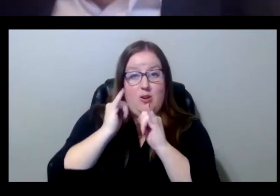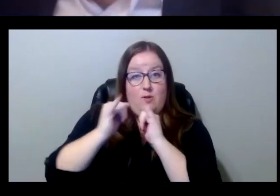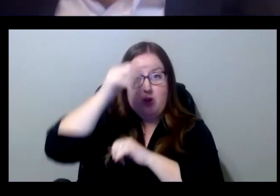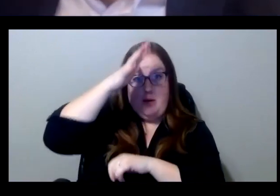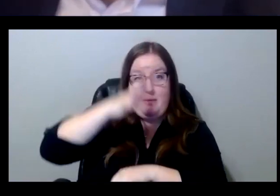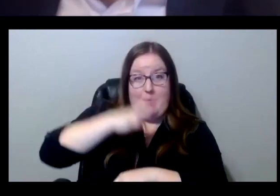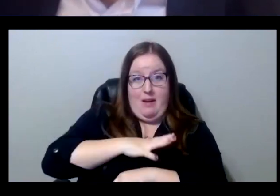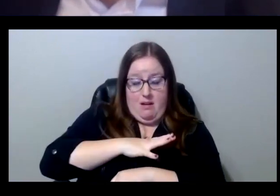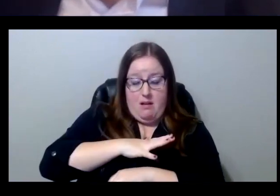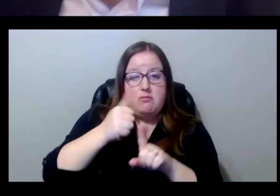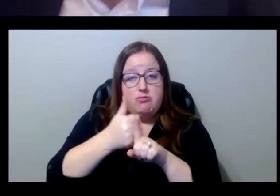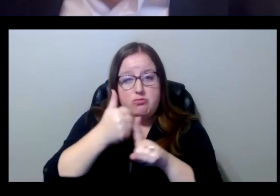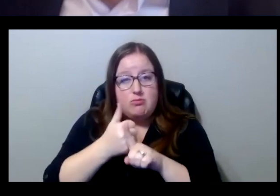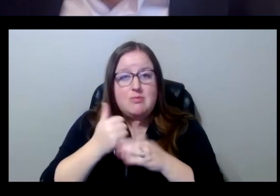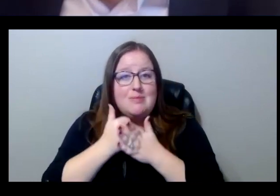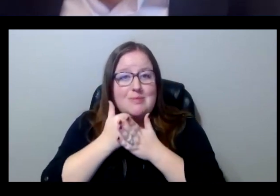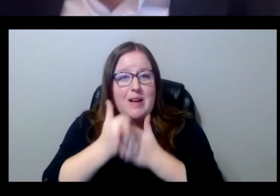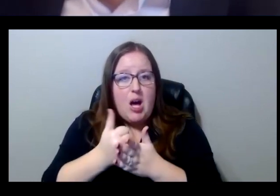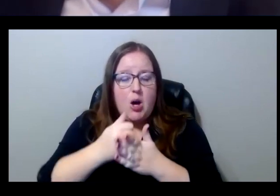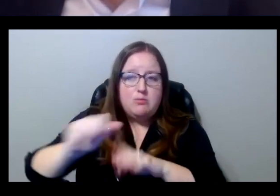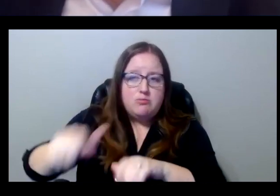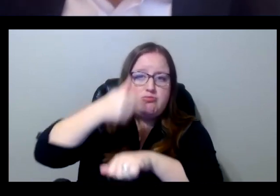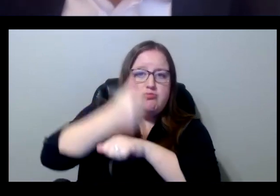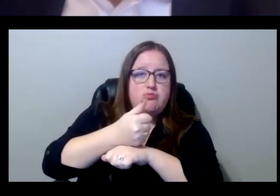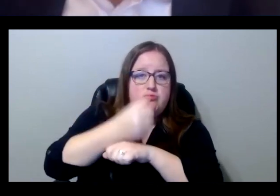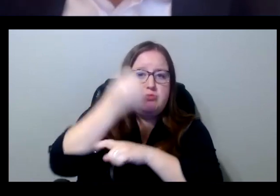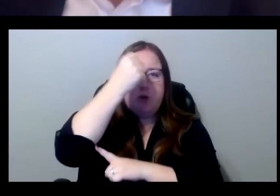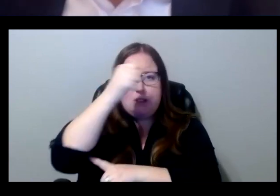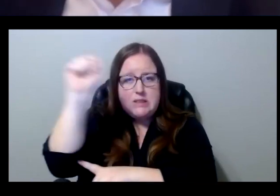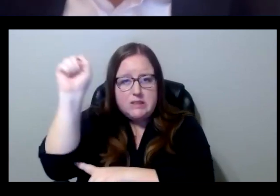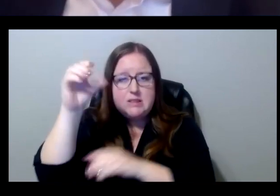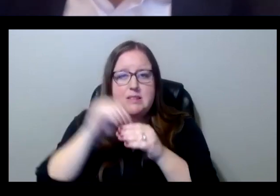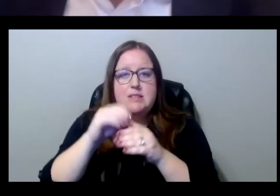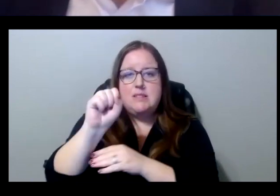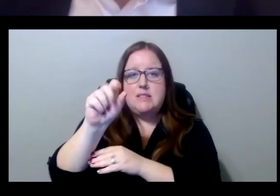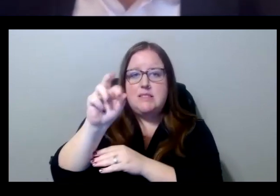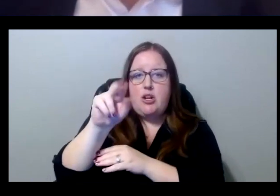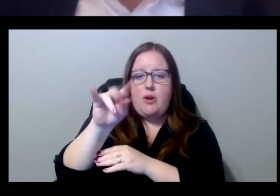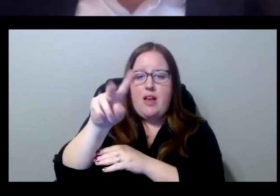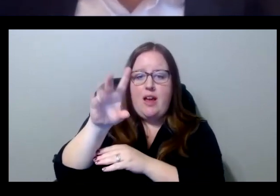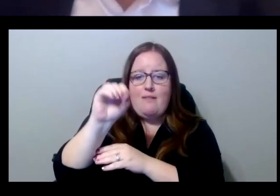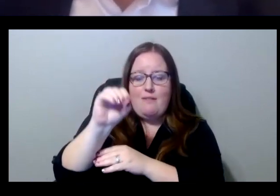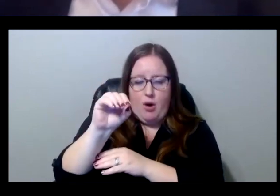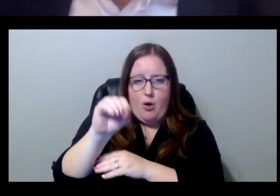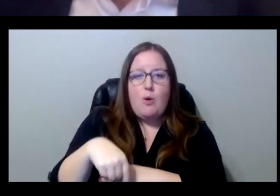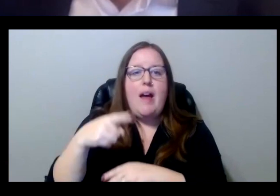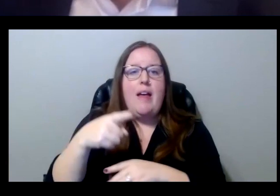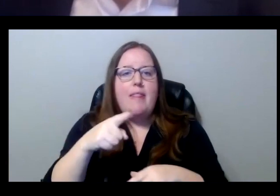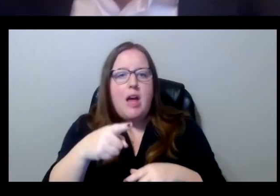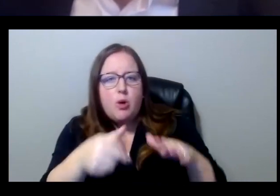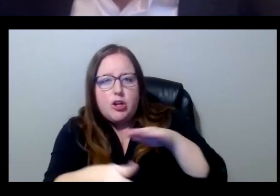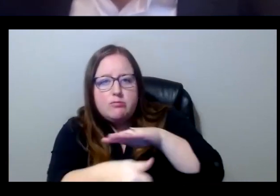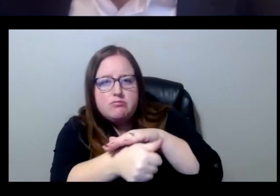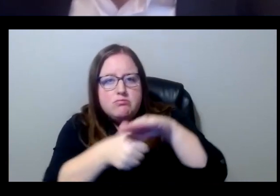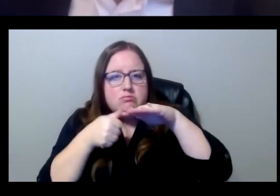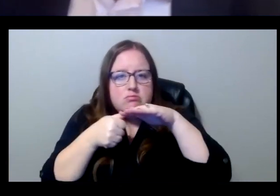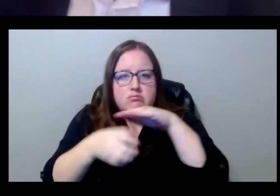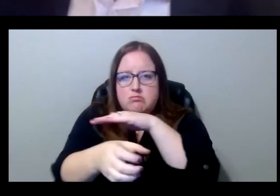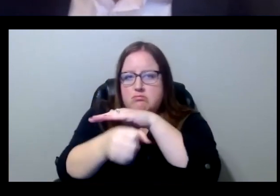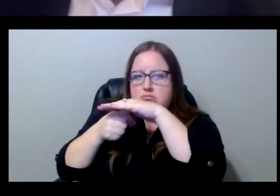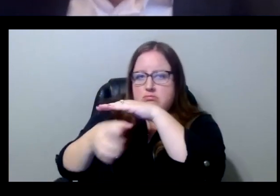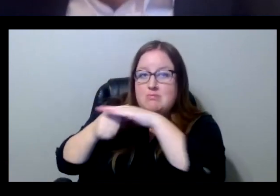ceramics company, actually. But it was turned into quite a brutal concentration camp. And then Ternopilje is actually the